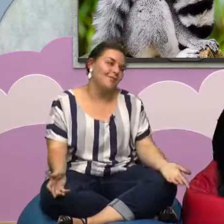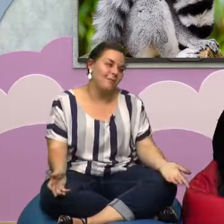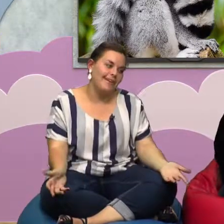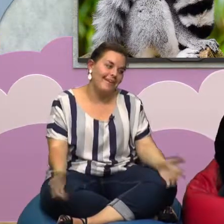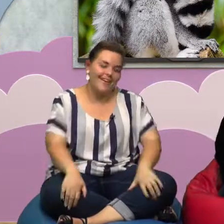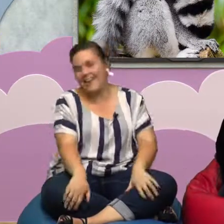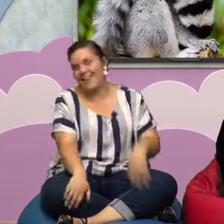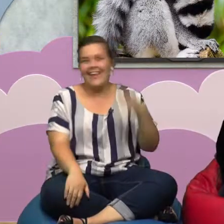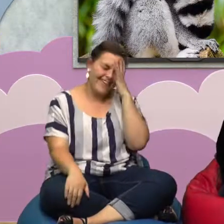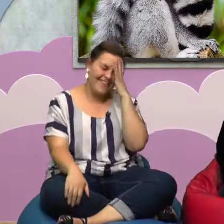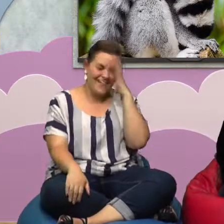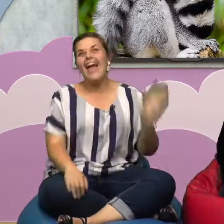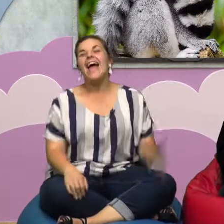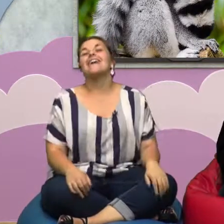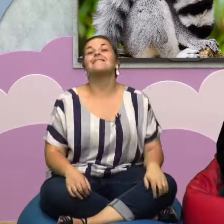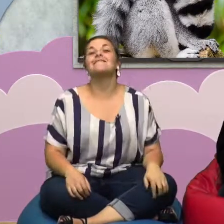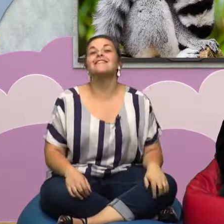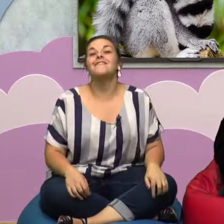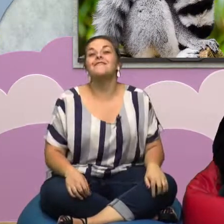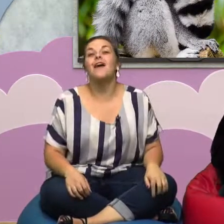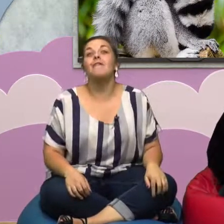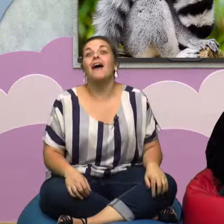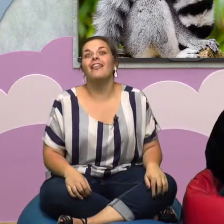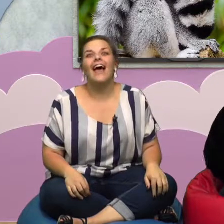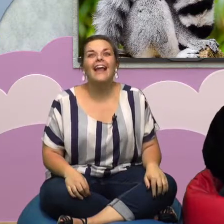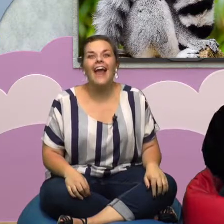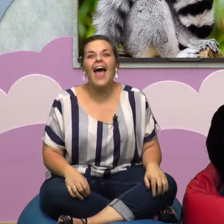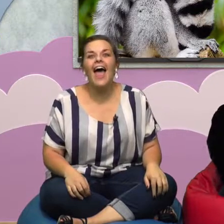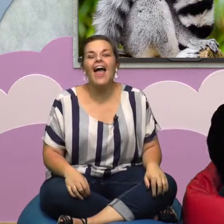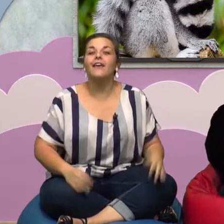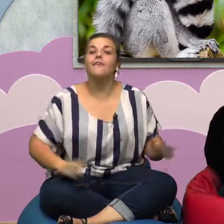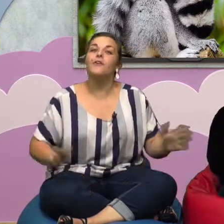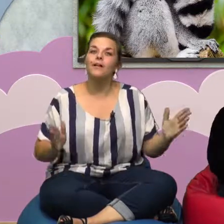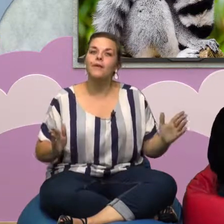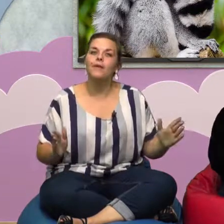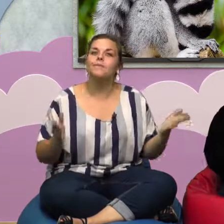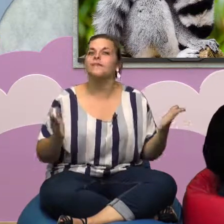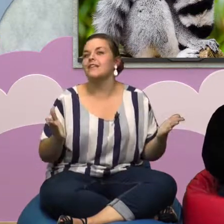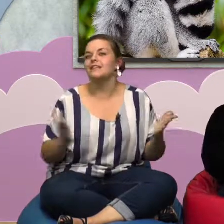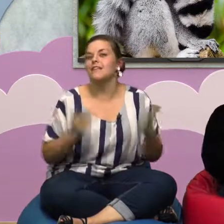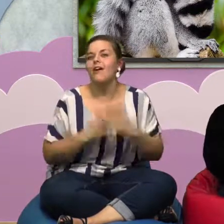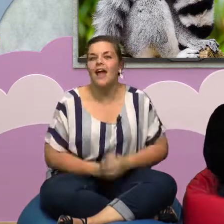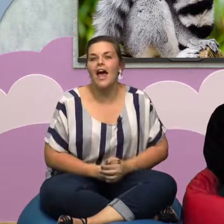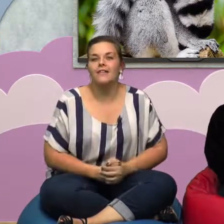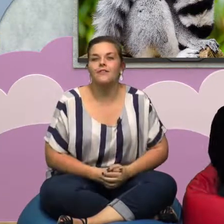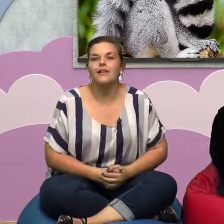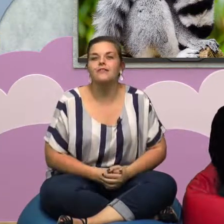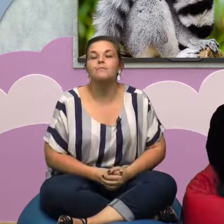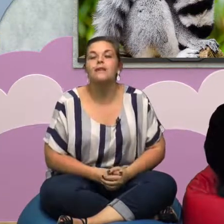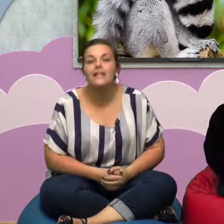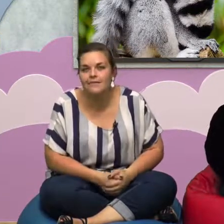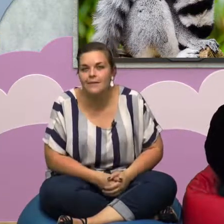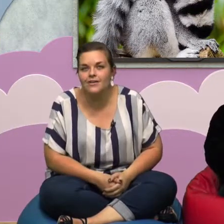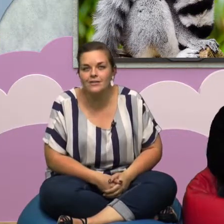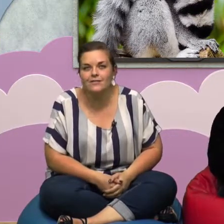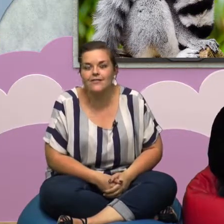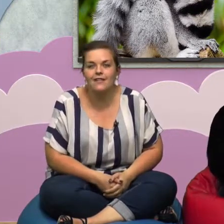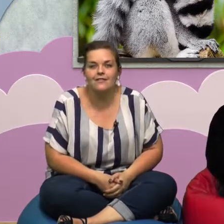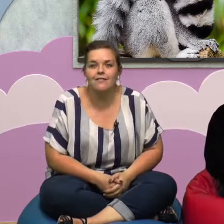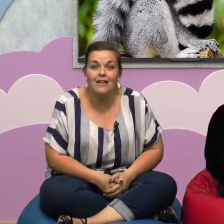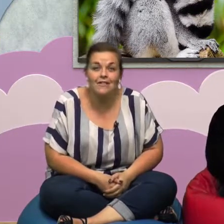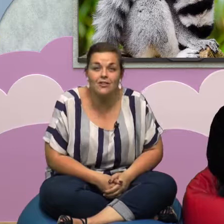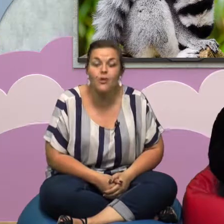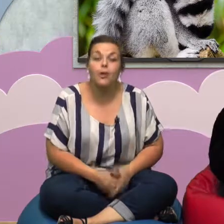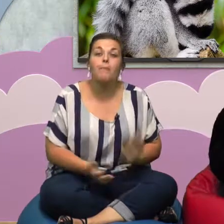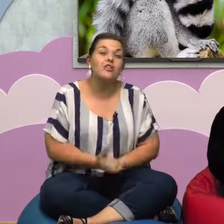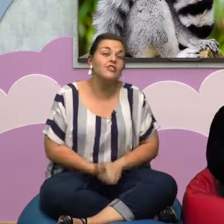you to stop me. Okay, thank you. So please remember about that. And if you want to be a presenter on Active Kids, please make sure to send us